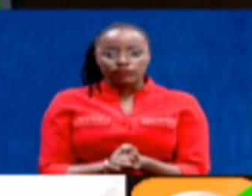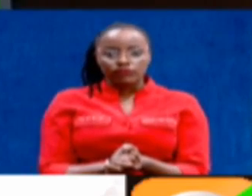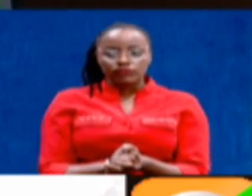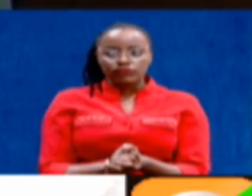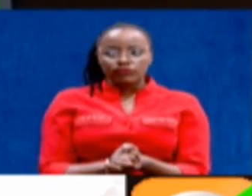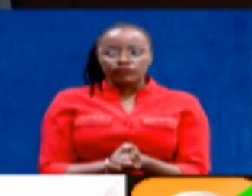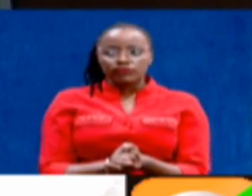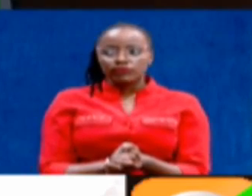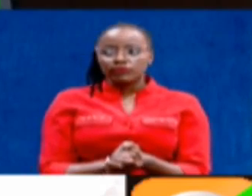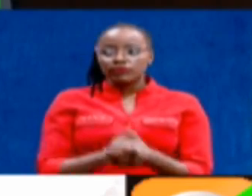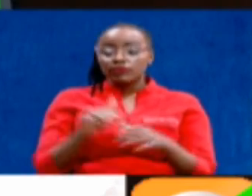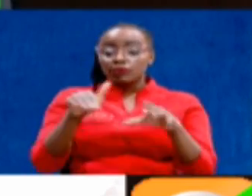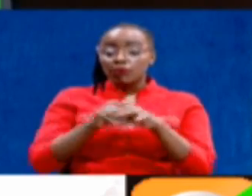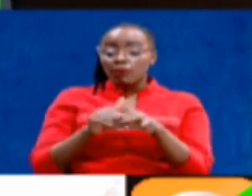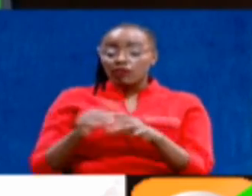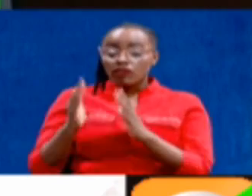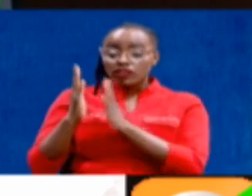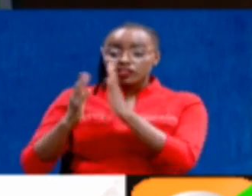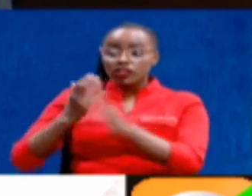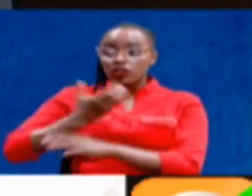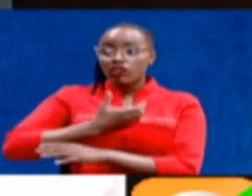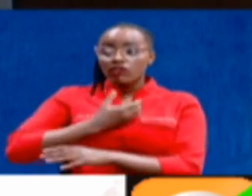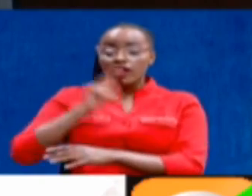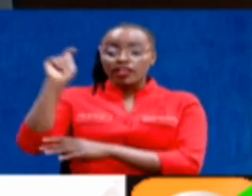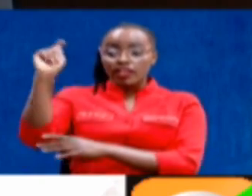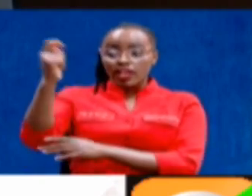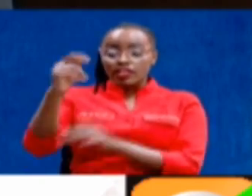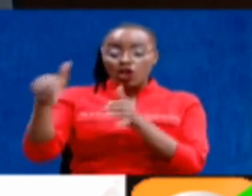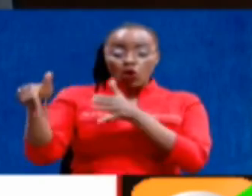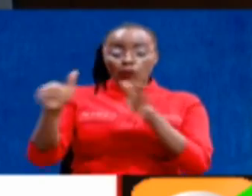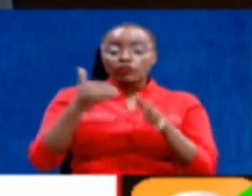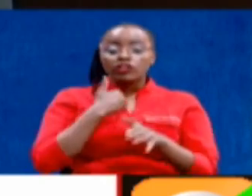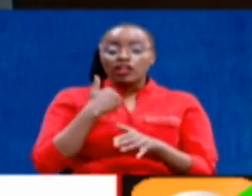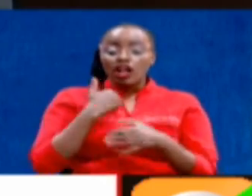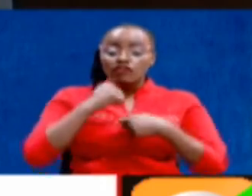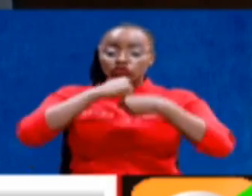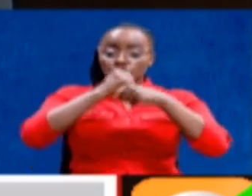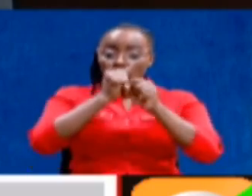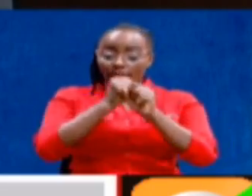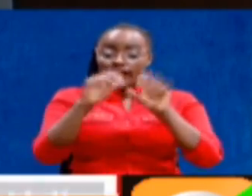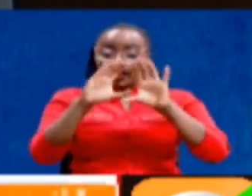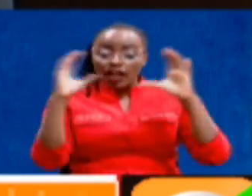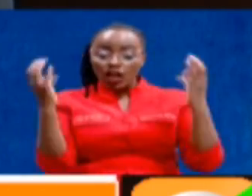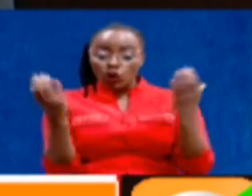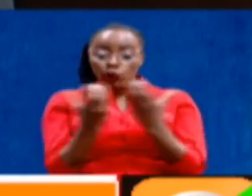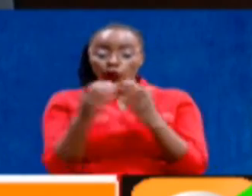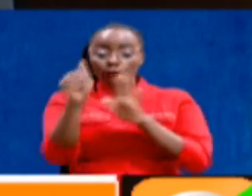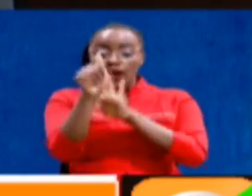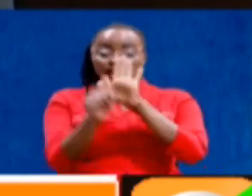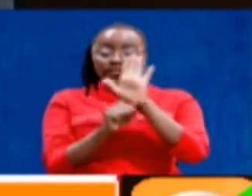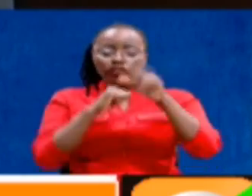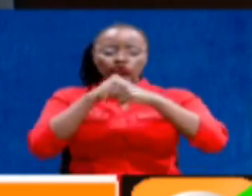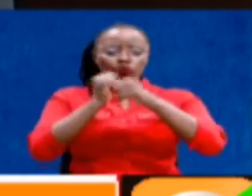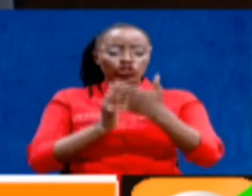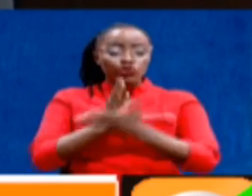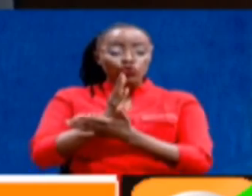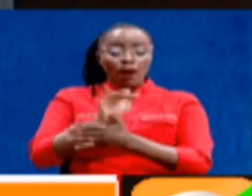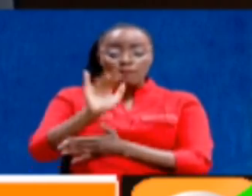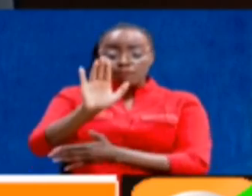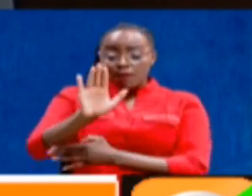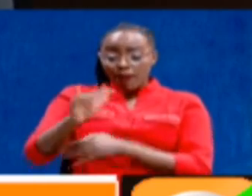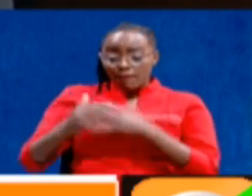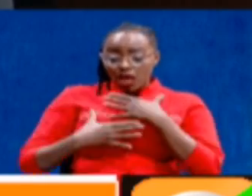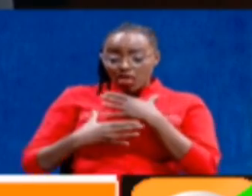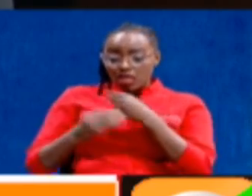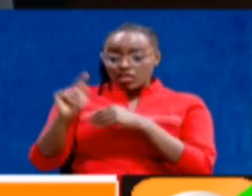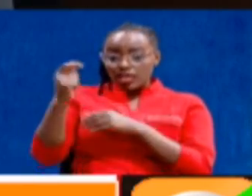As members of the Security Council, Kenya will have an opportunity to shape the global agenda to ensure that our